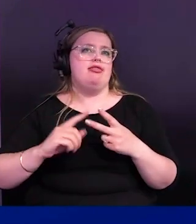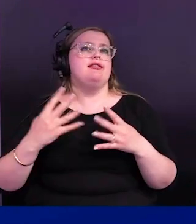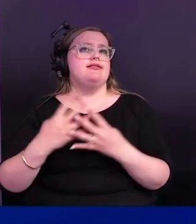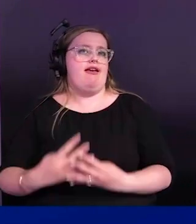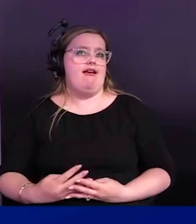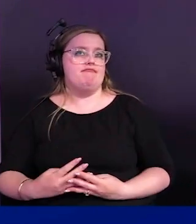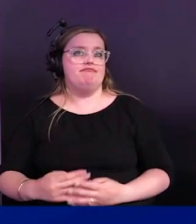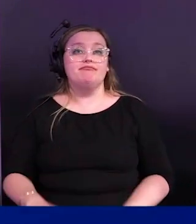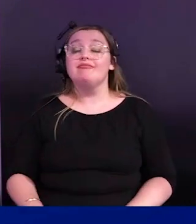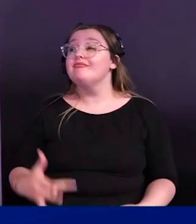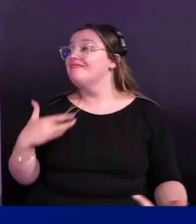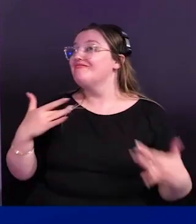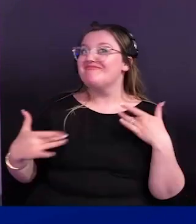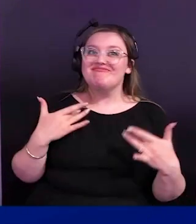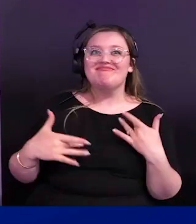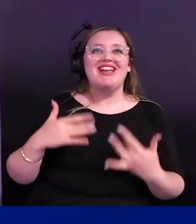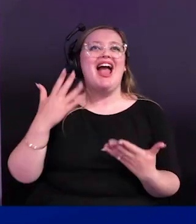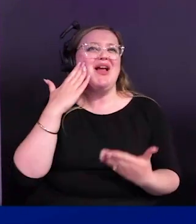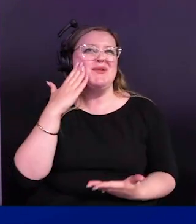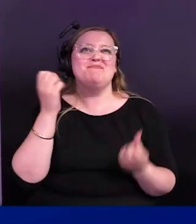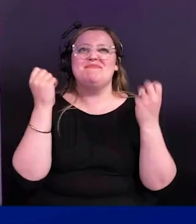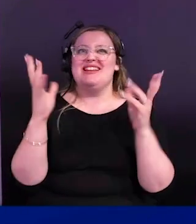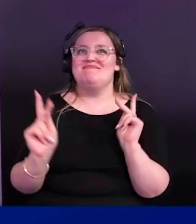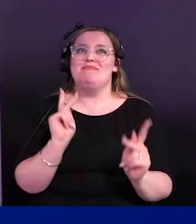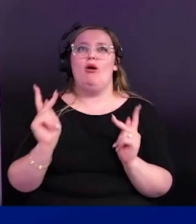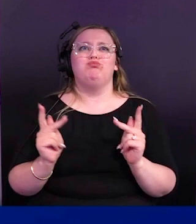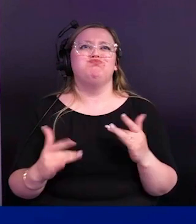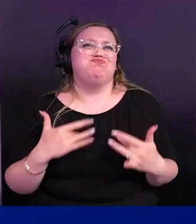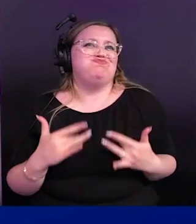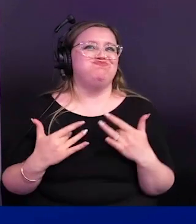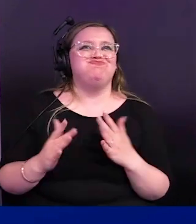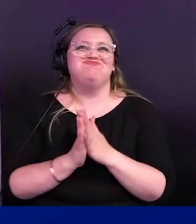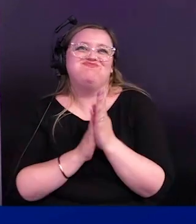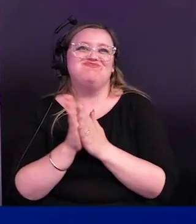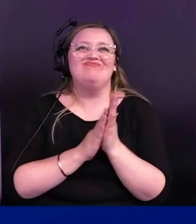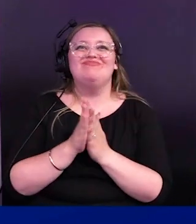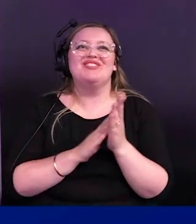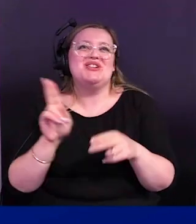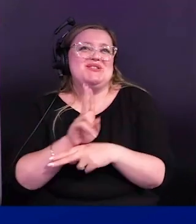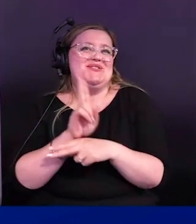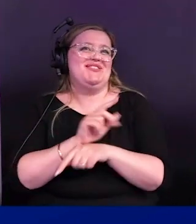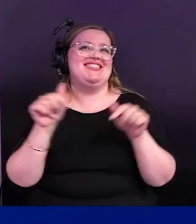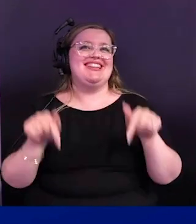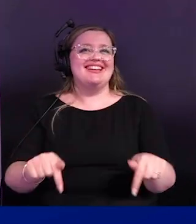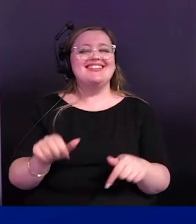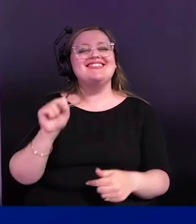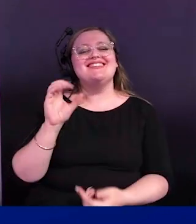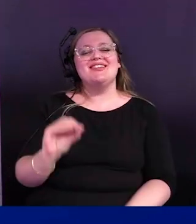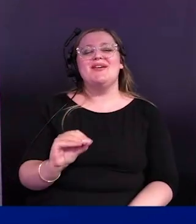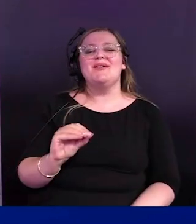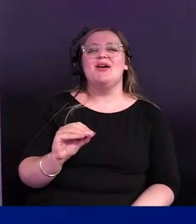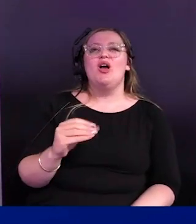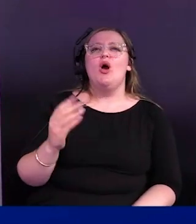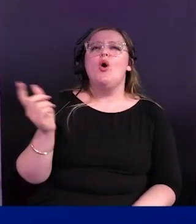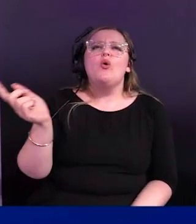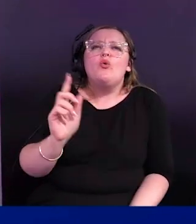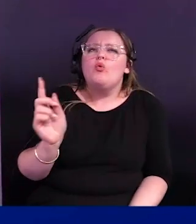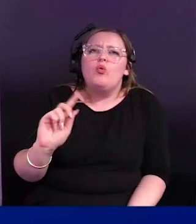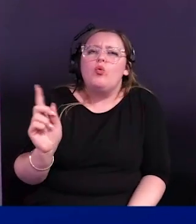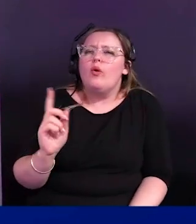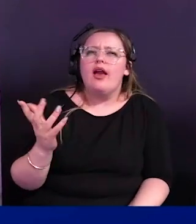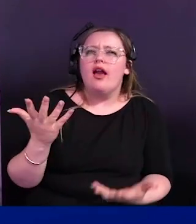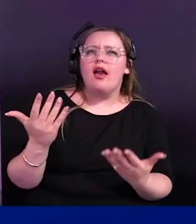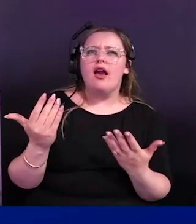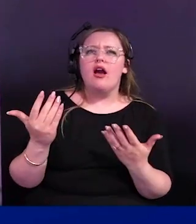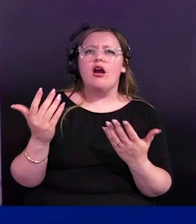Exciting. Well, I know a lot of people are probably really excited to start being able to use this. So where can people go to start